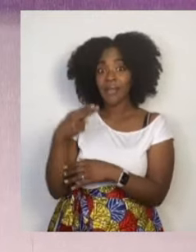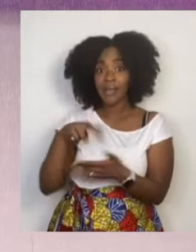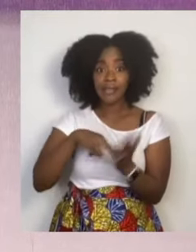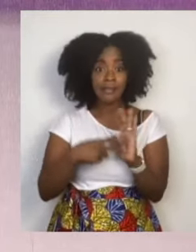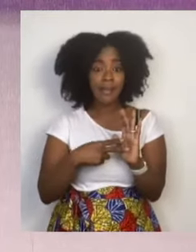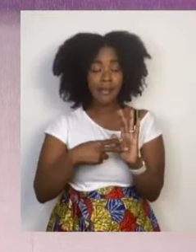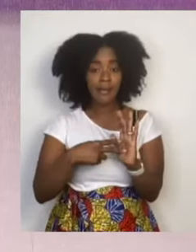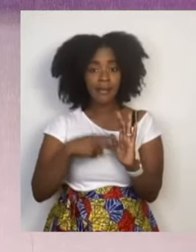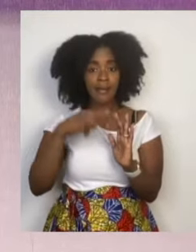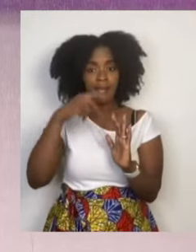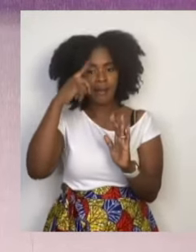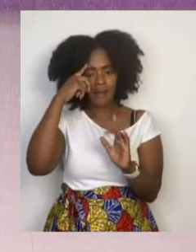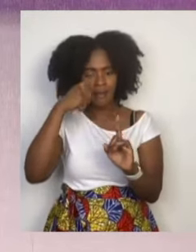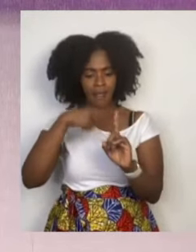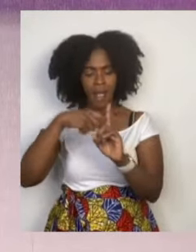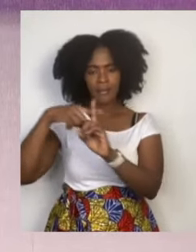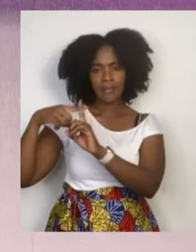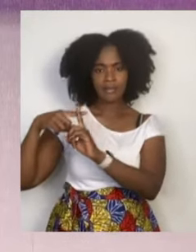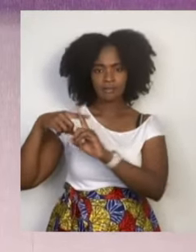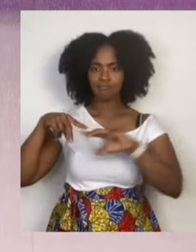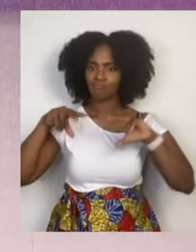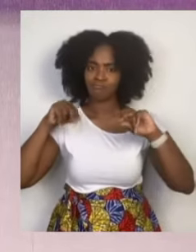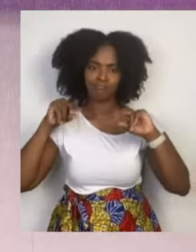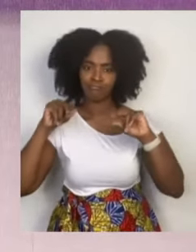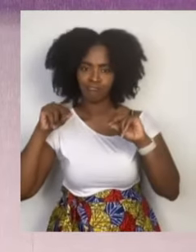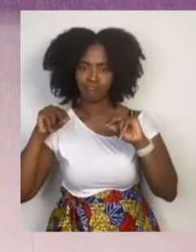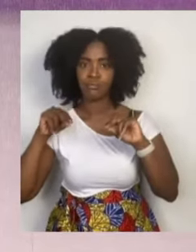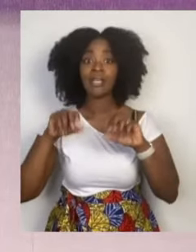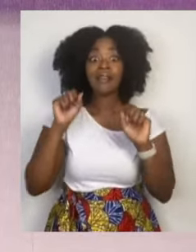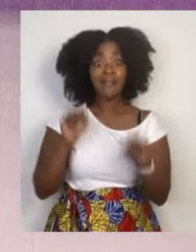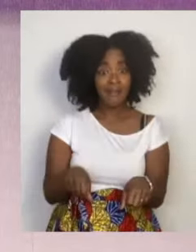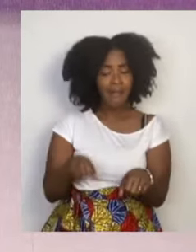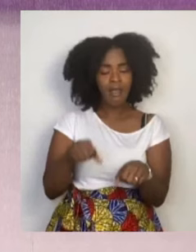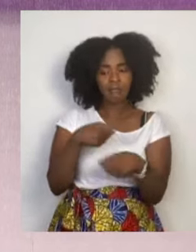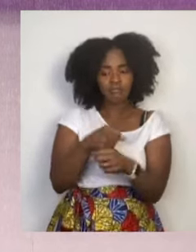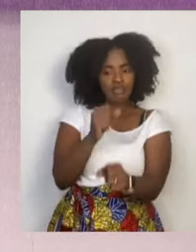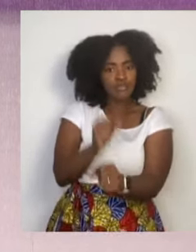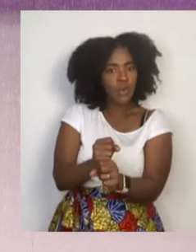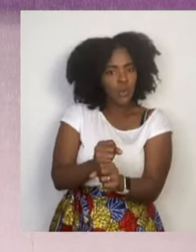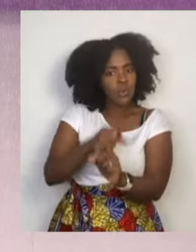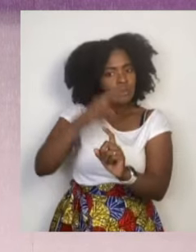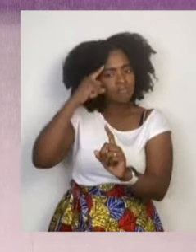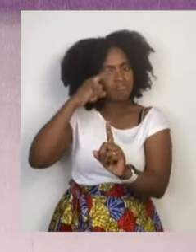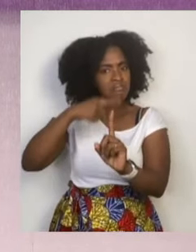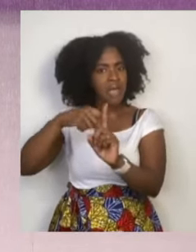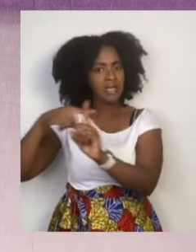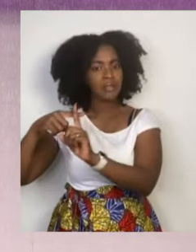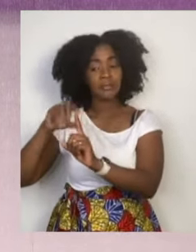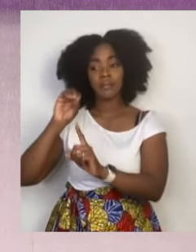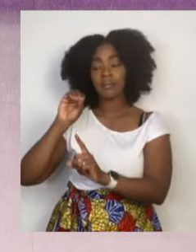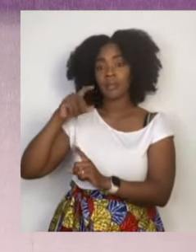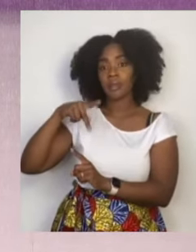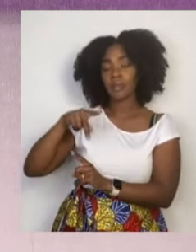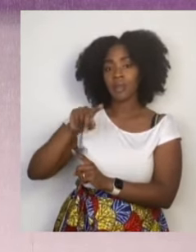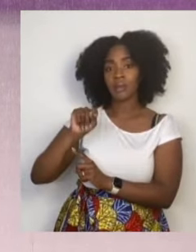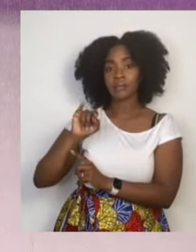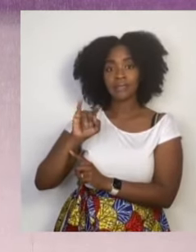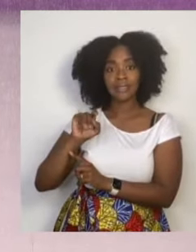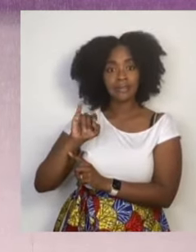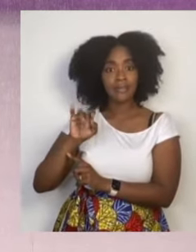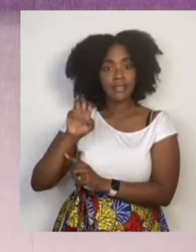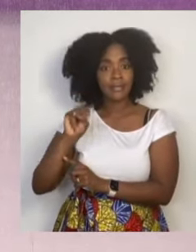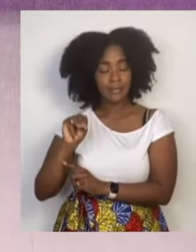It can produce optimism, but you can be optimistic without having faith in God.